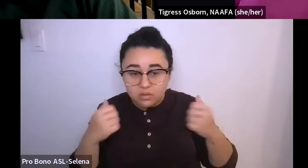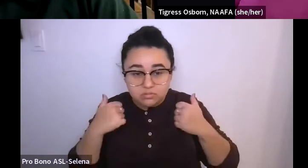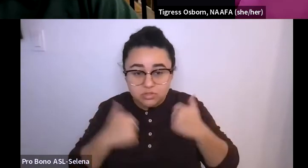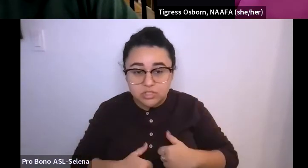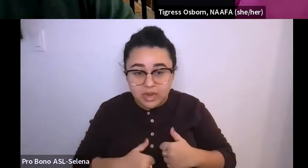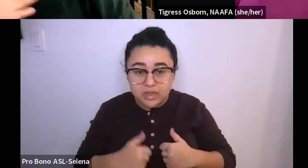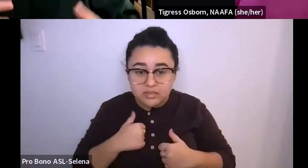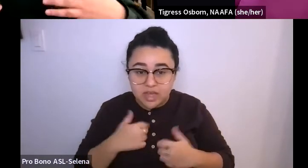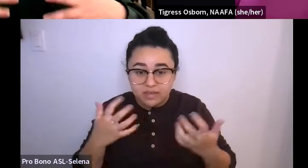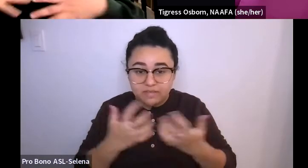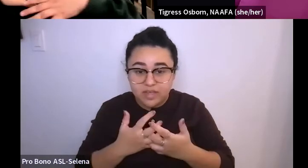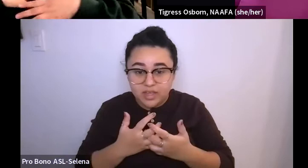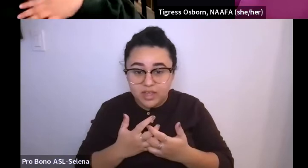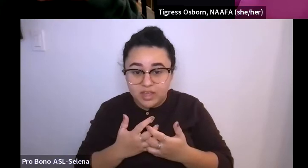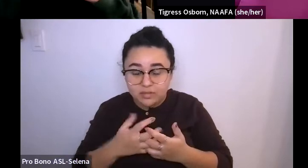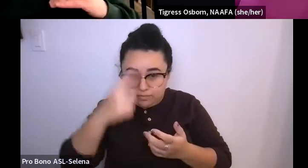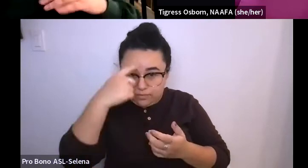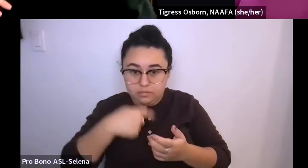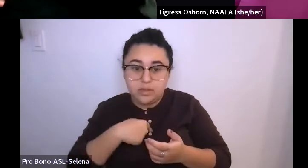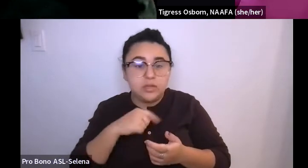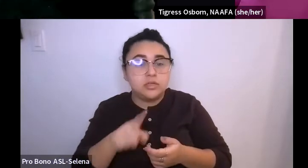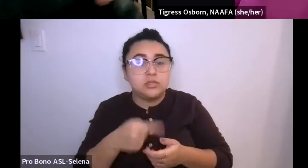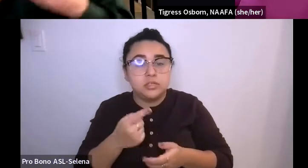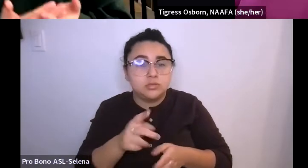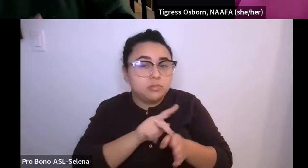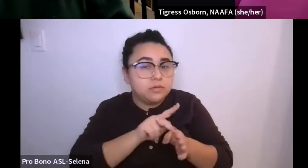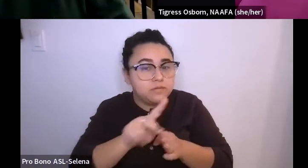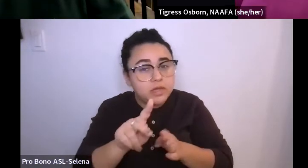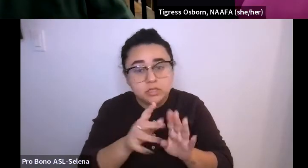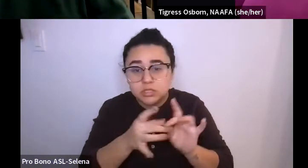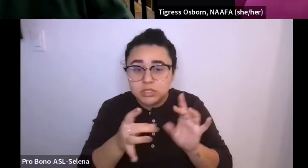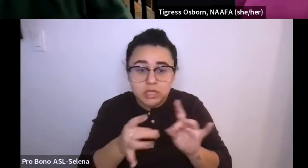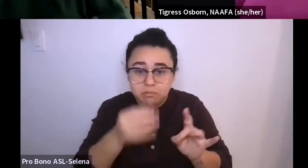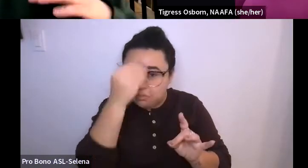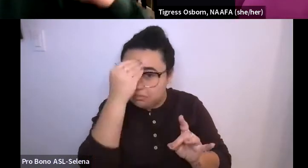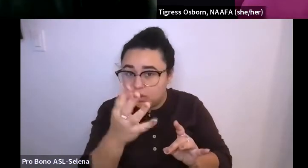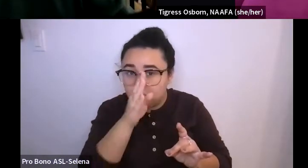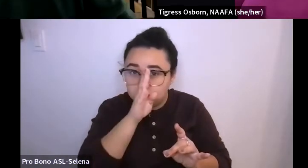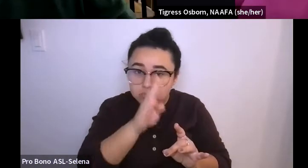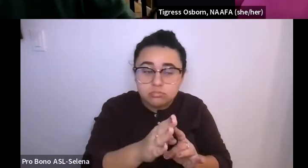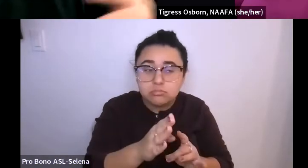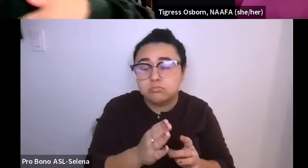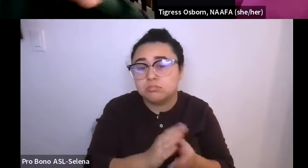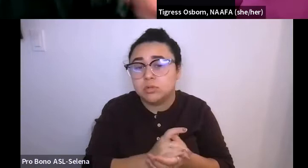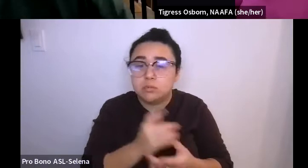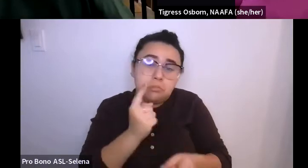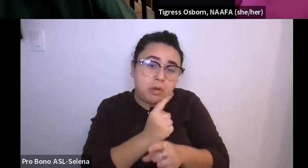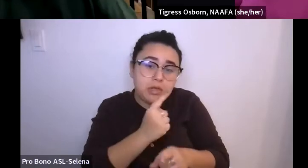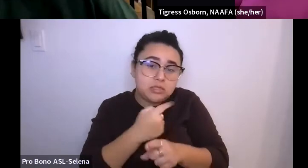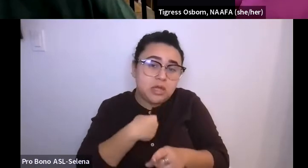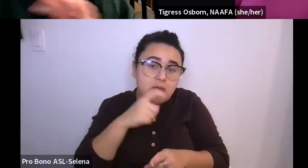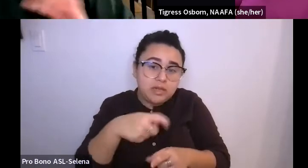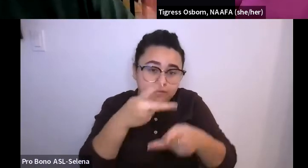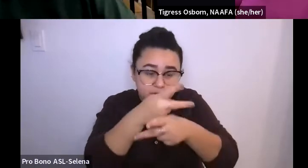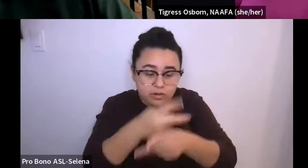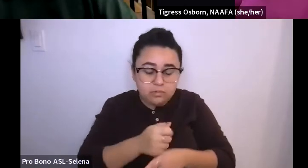into. And it's just, for me, it's a professional, you know, just practical thing that I need, that I need to figure